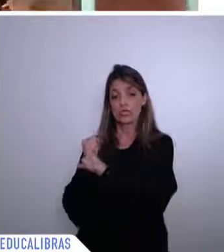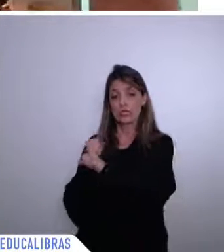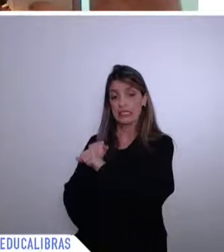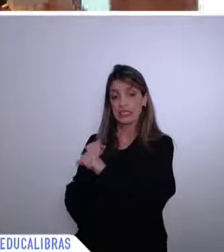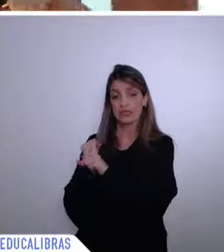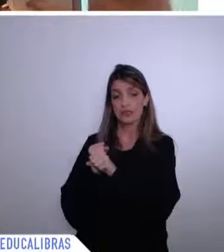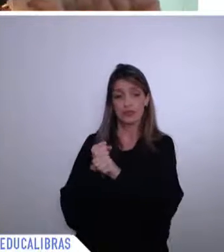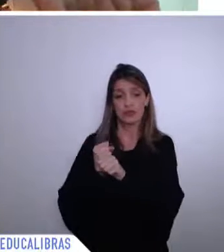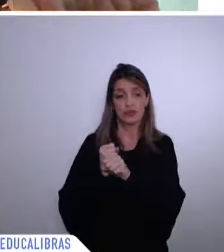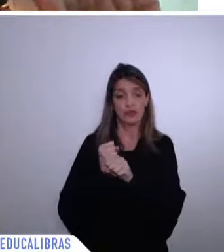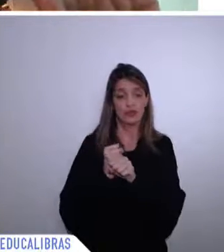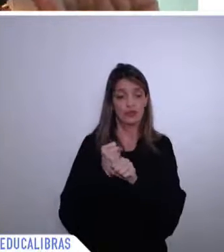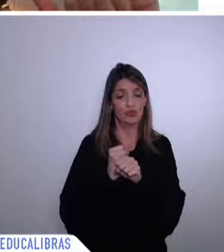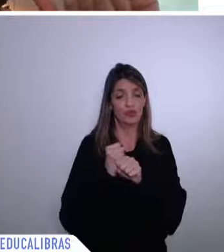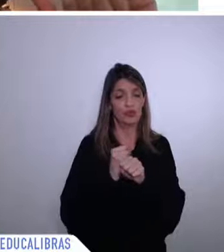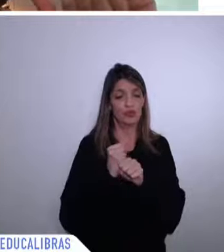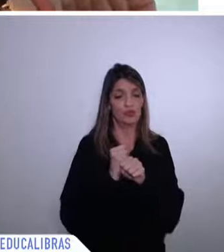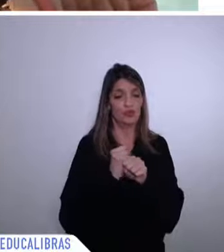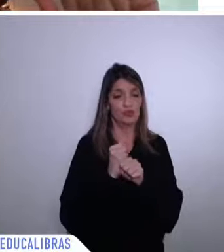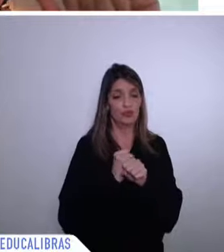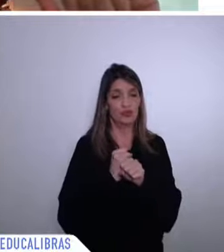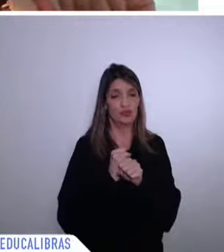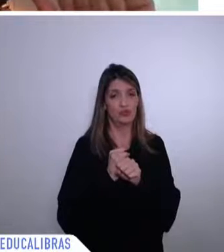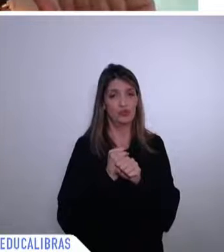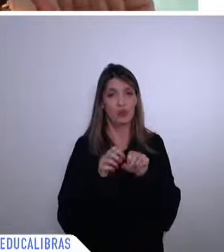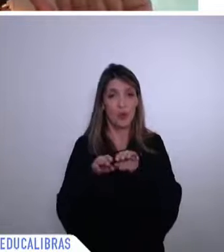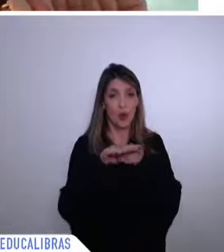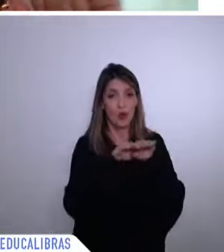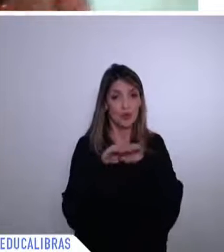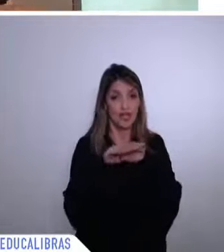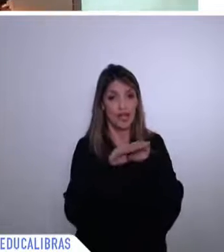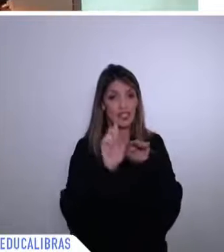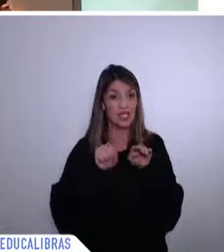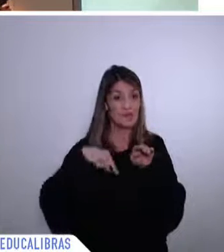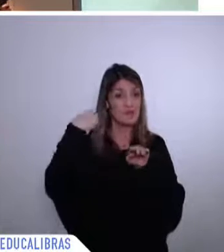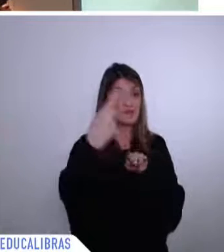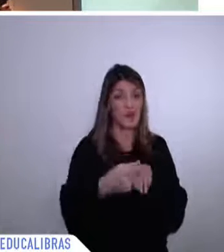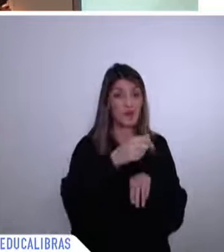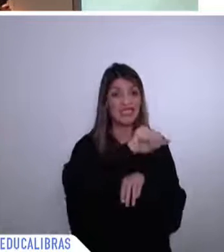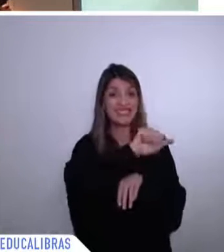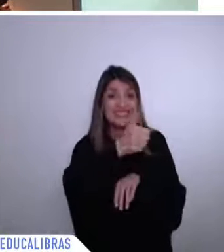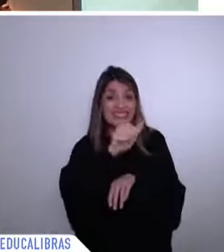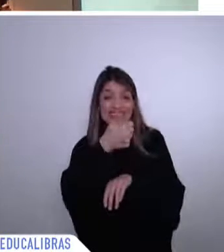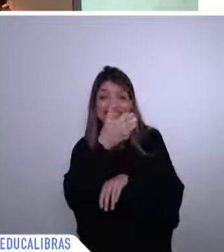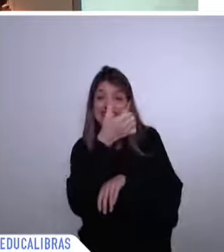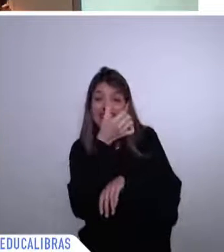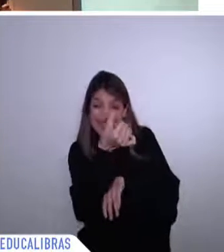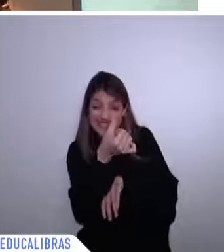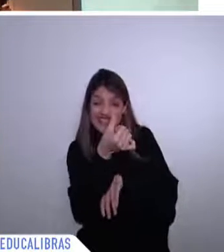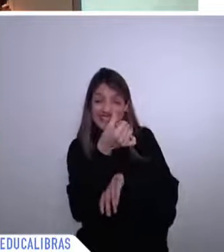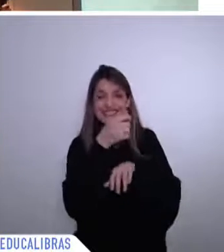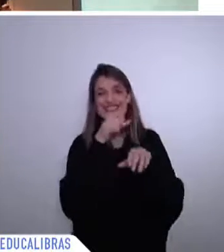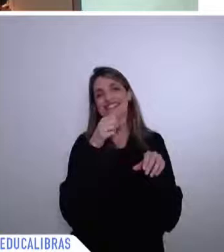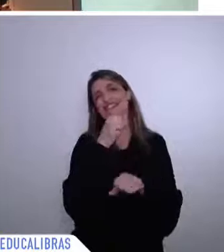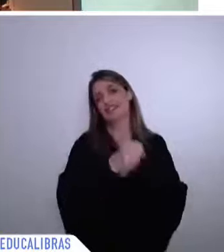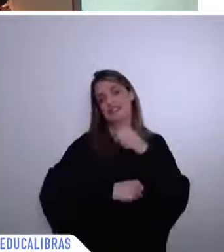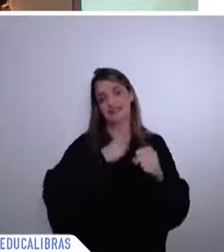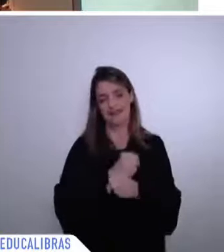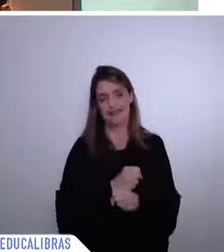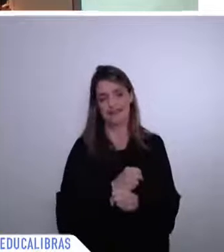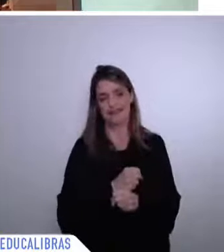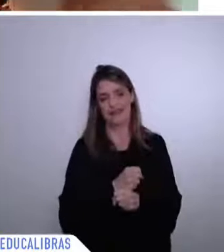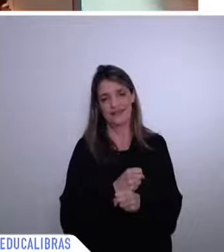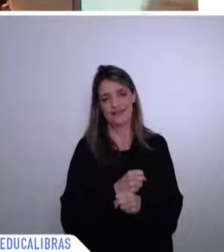we could only reach equality within 116 years. And we are not going to live to see